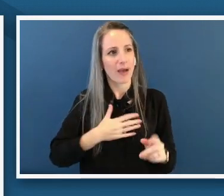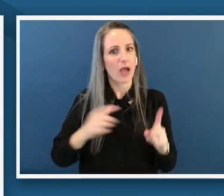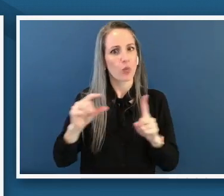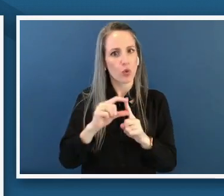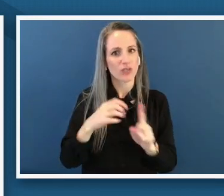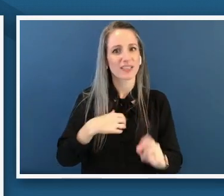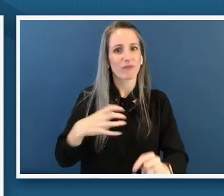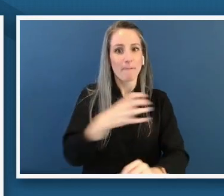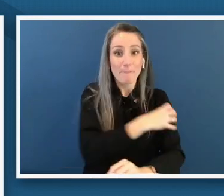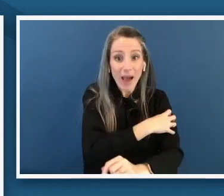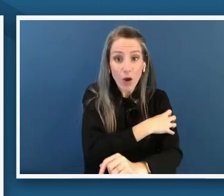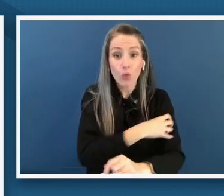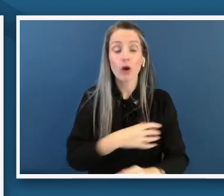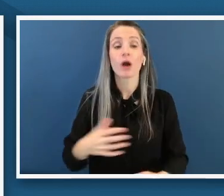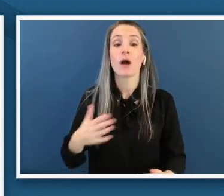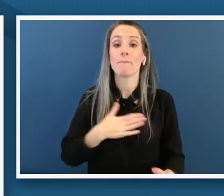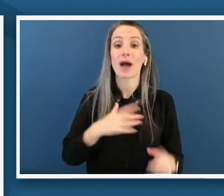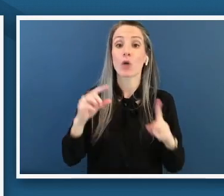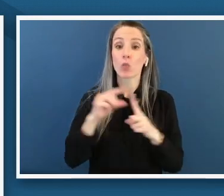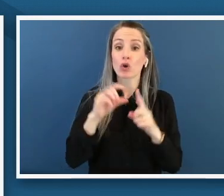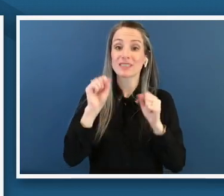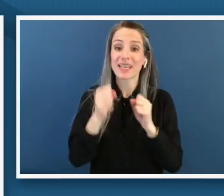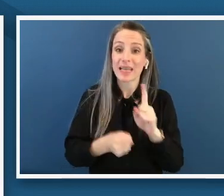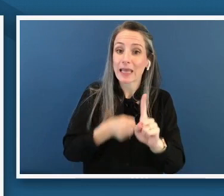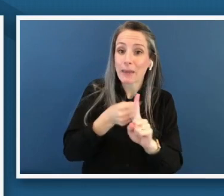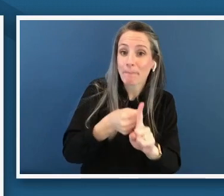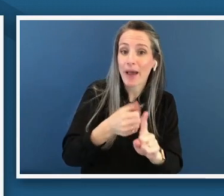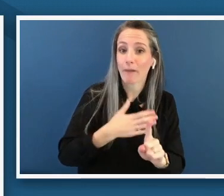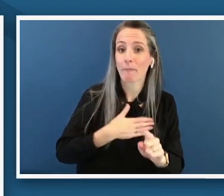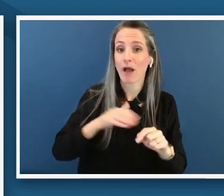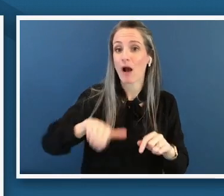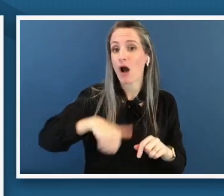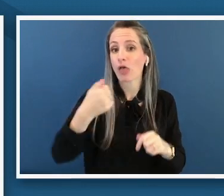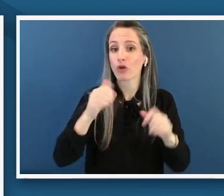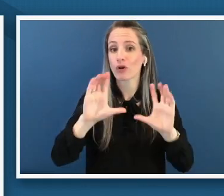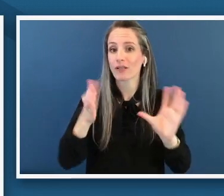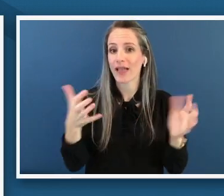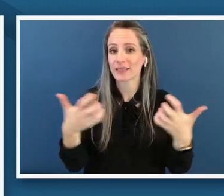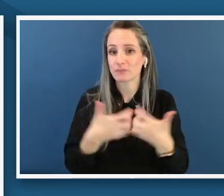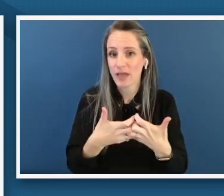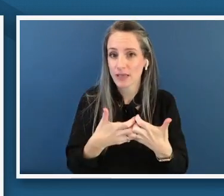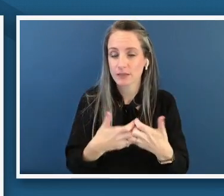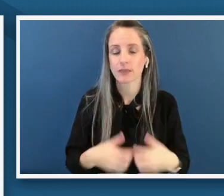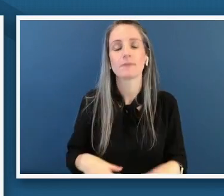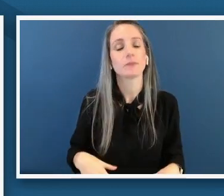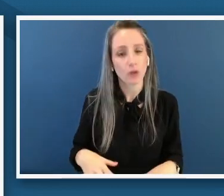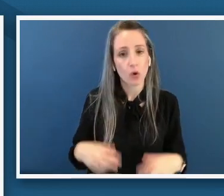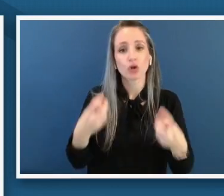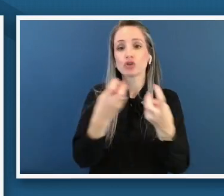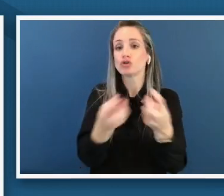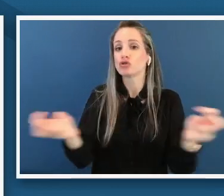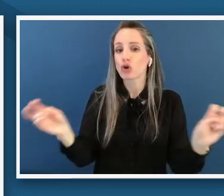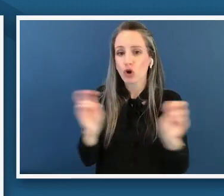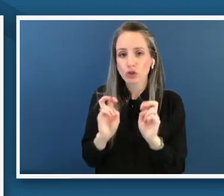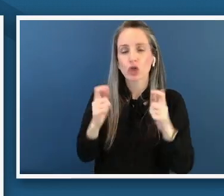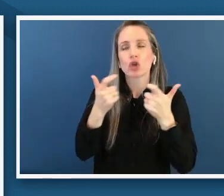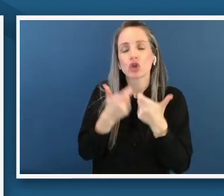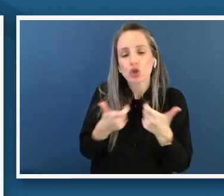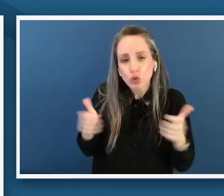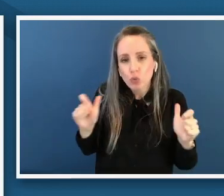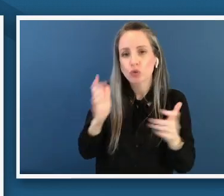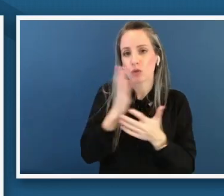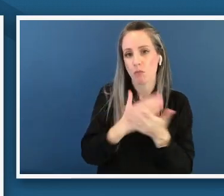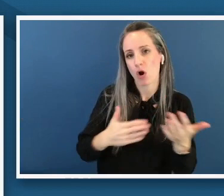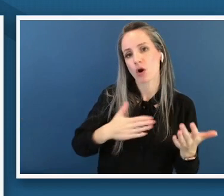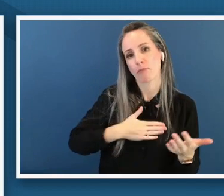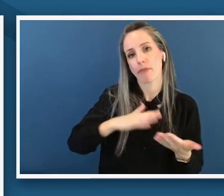well. So I would say that the circles are a major part of my community building. But I will admit, I bring